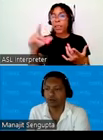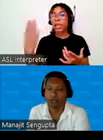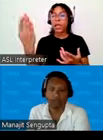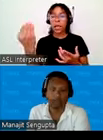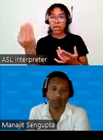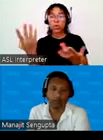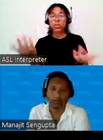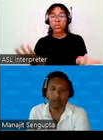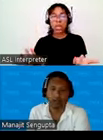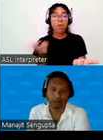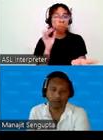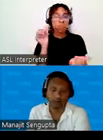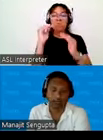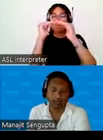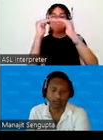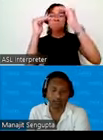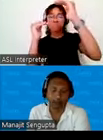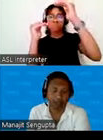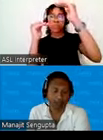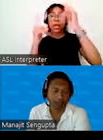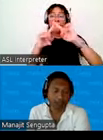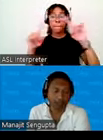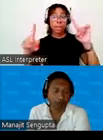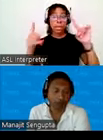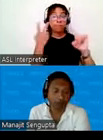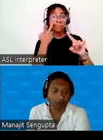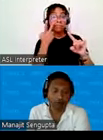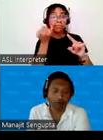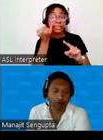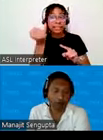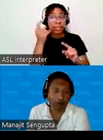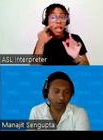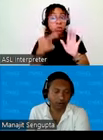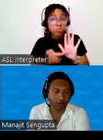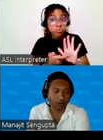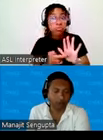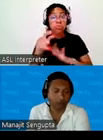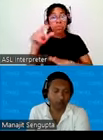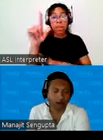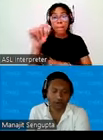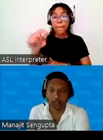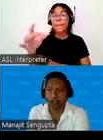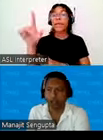chose 2019, which is somewhere in the middle, a median year, as we would want to do.